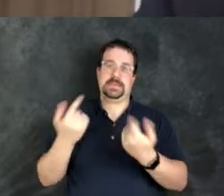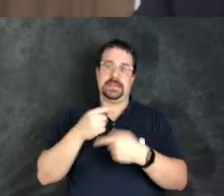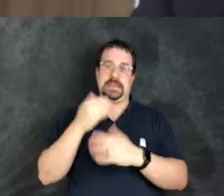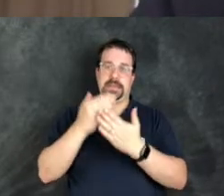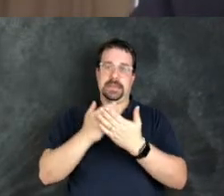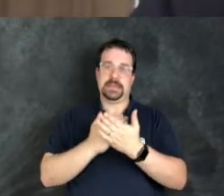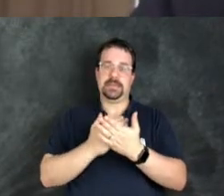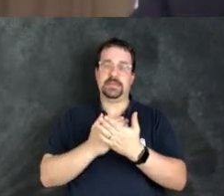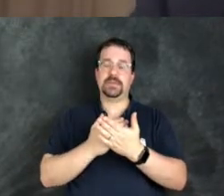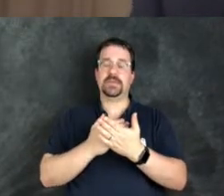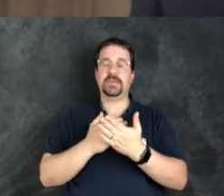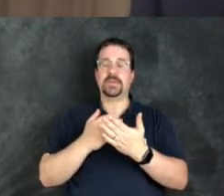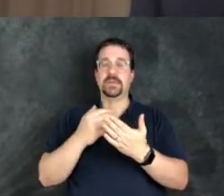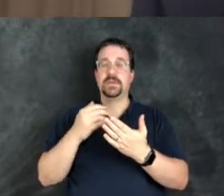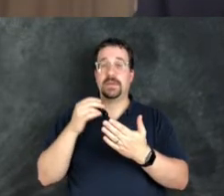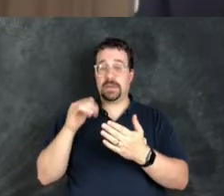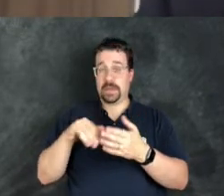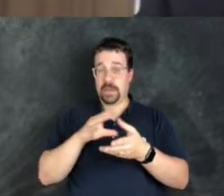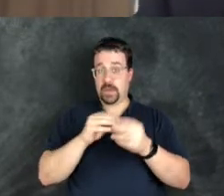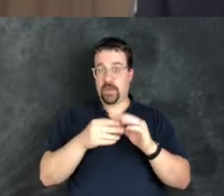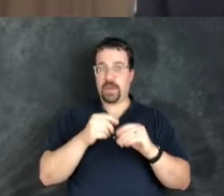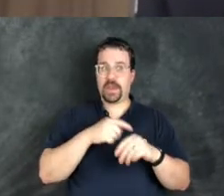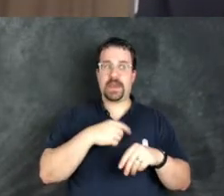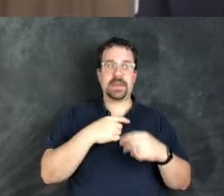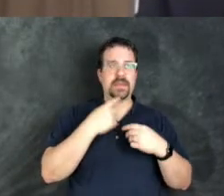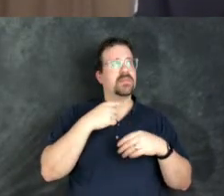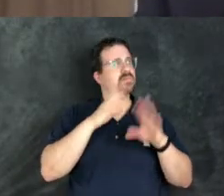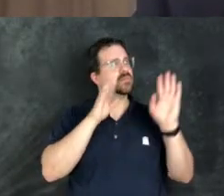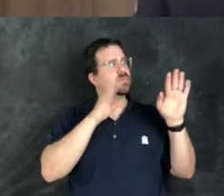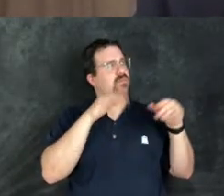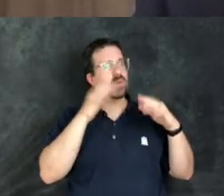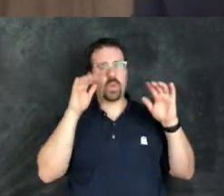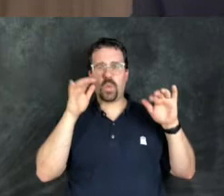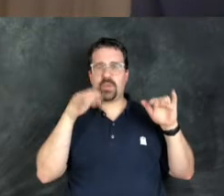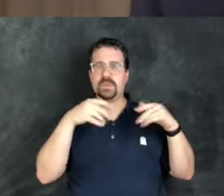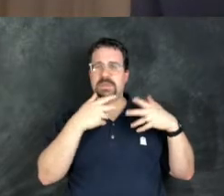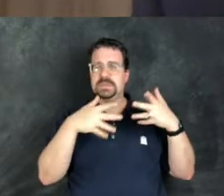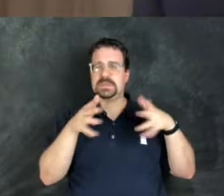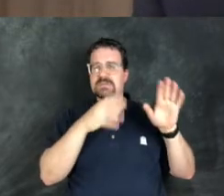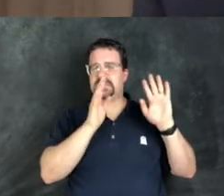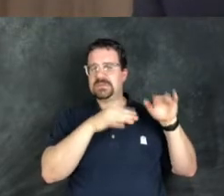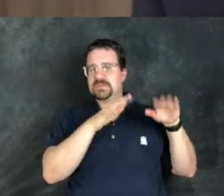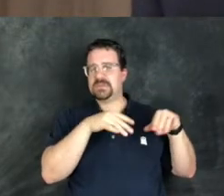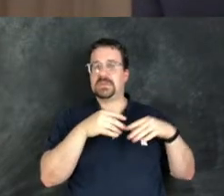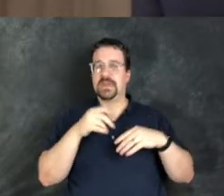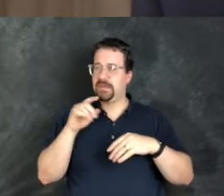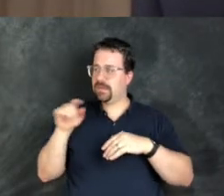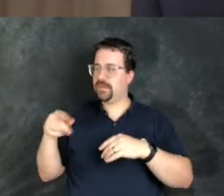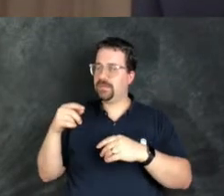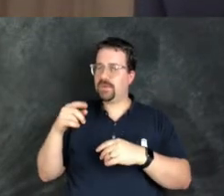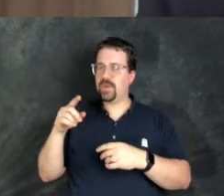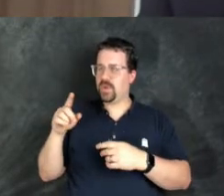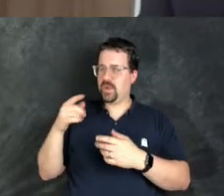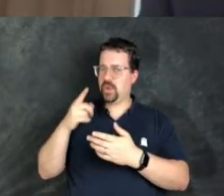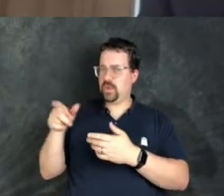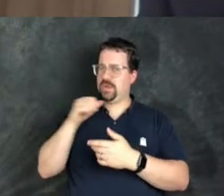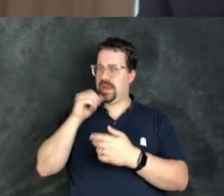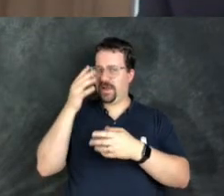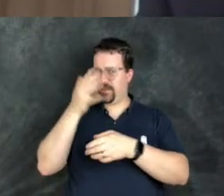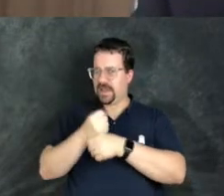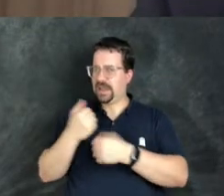lesson, in that story, he calms the winds and the seas and then questions the disciples' lack of